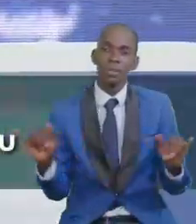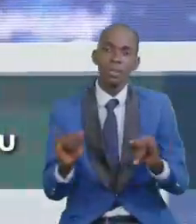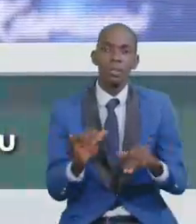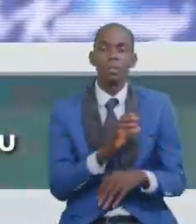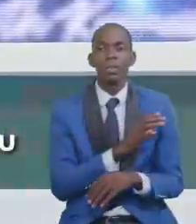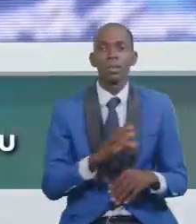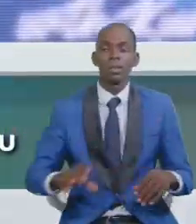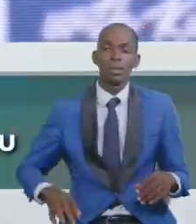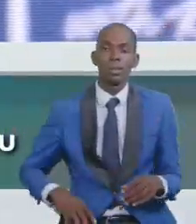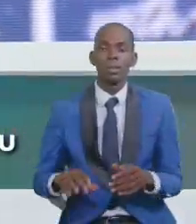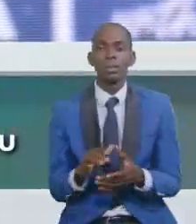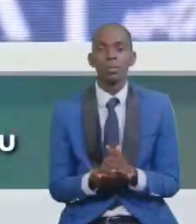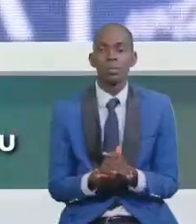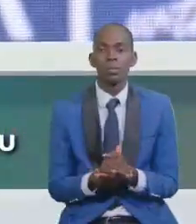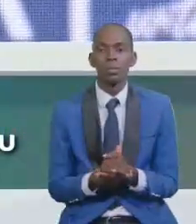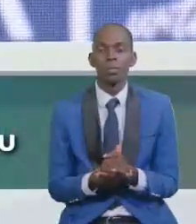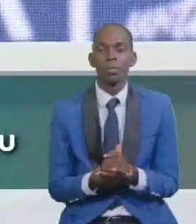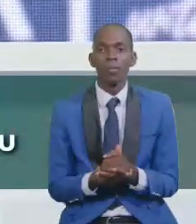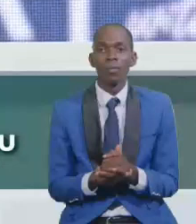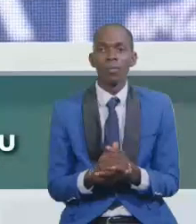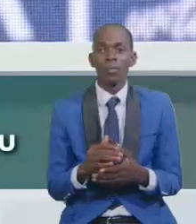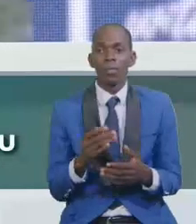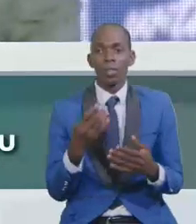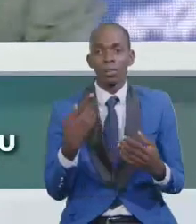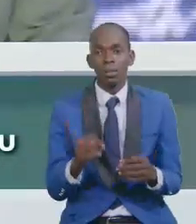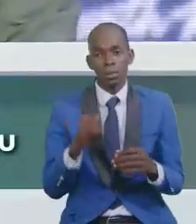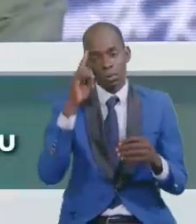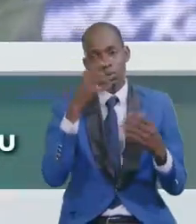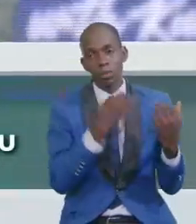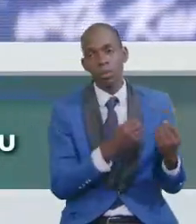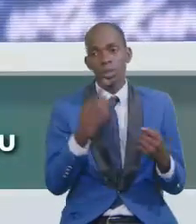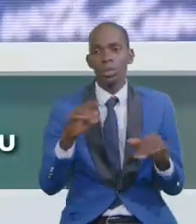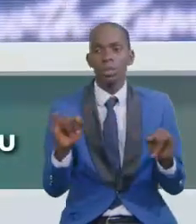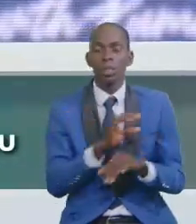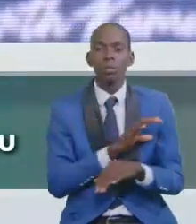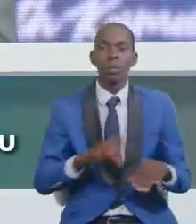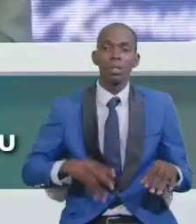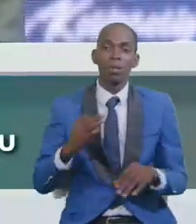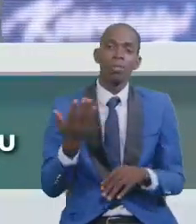of yesteryears who now lives in you.